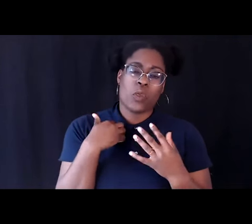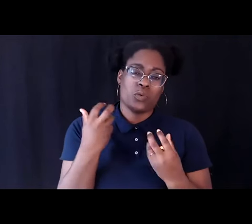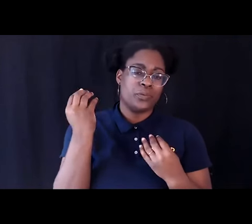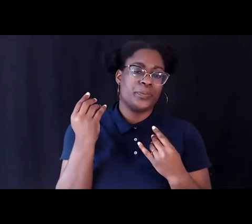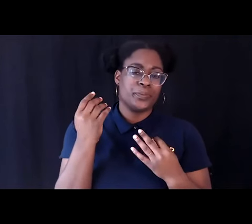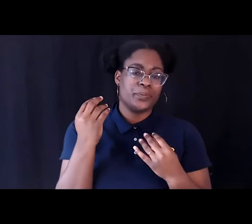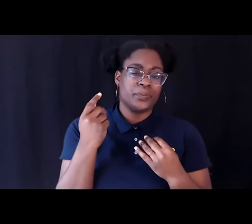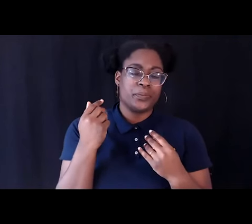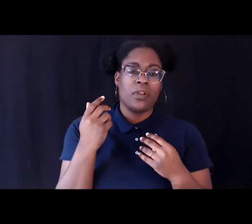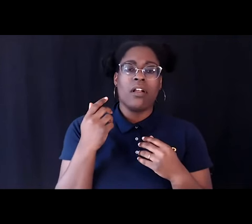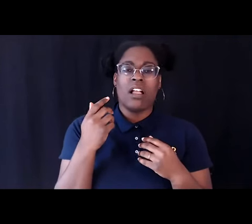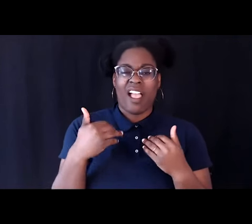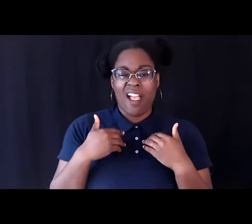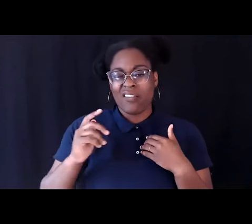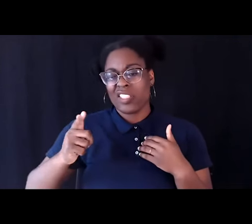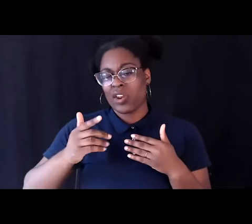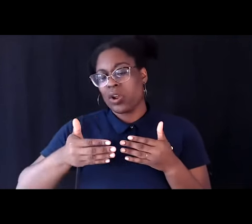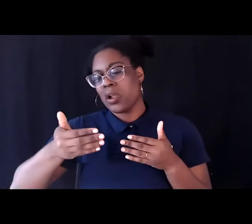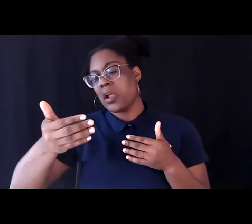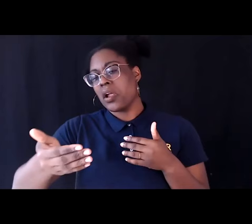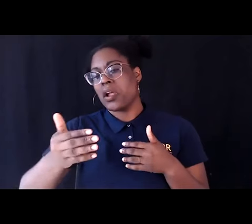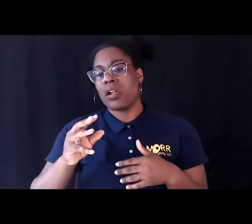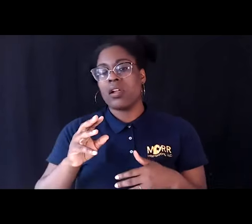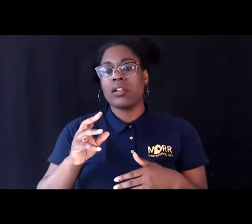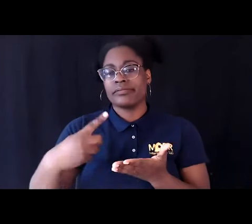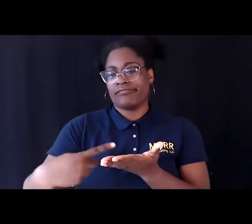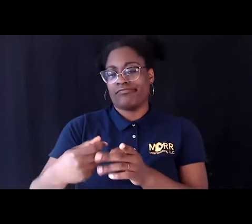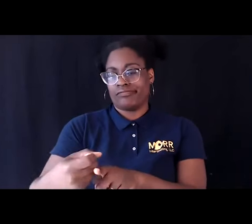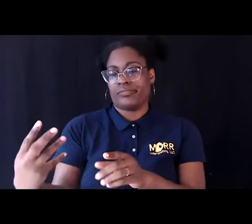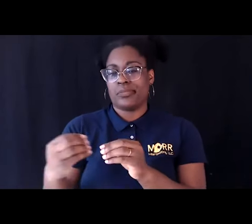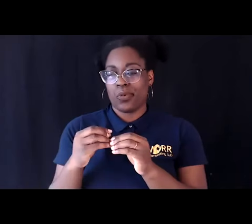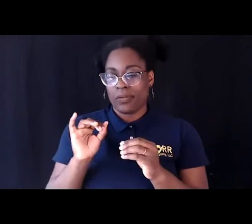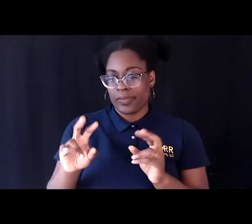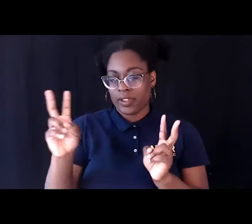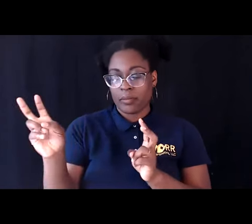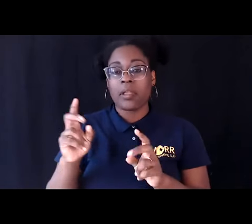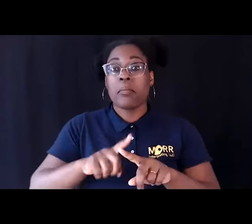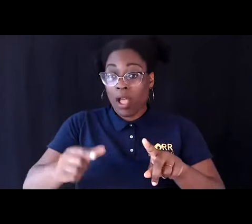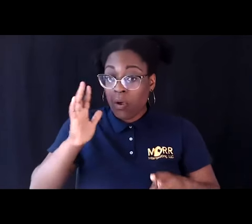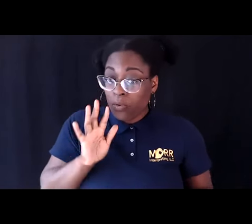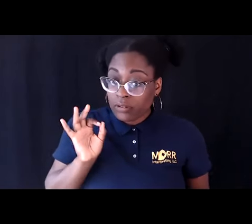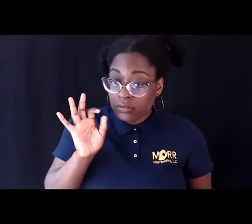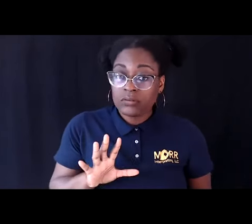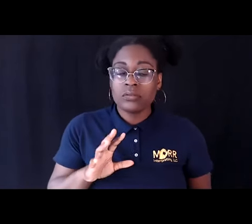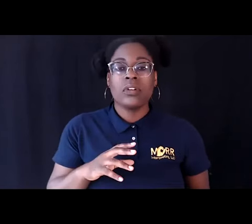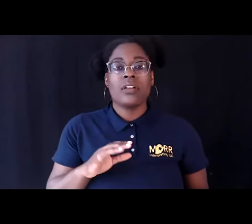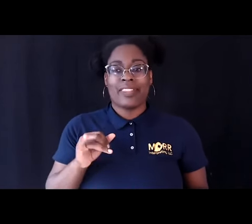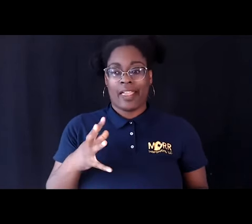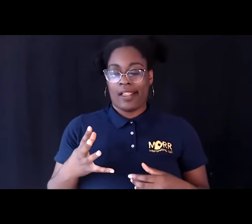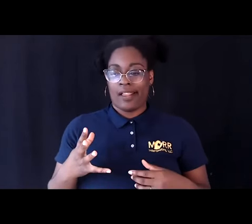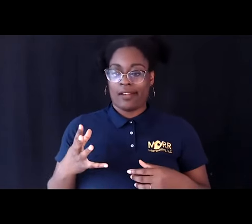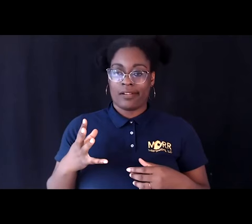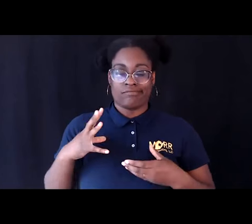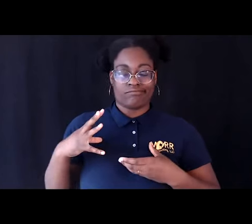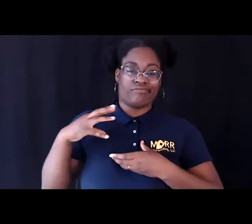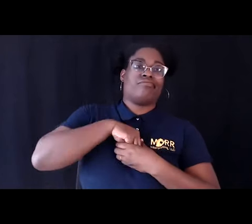there's a section that actually addresses that here. What I will say in terms of addressing internalized transphobia,